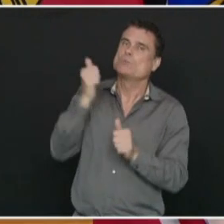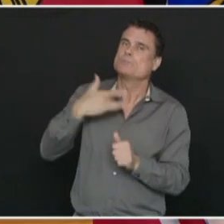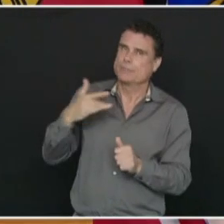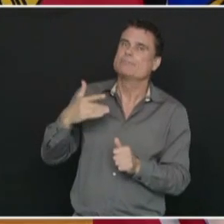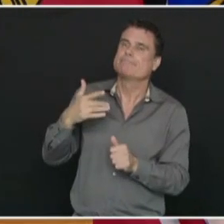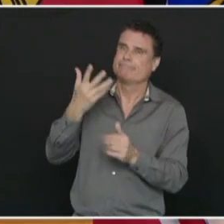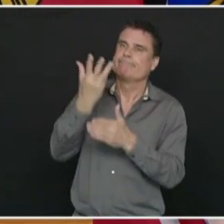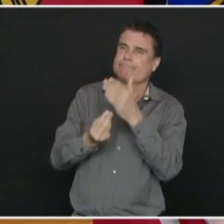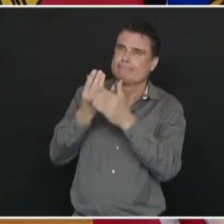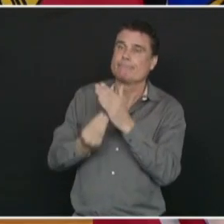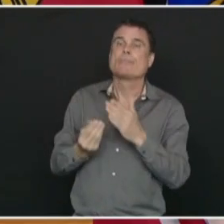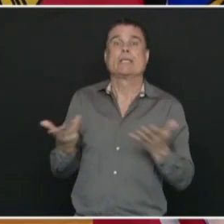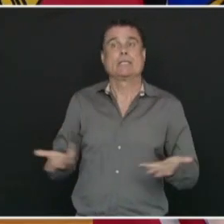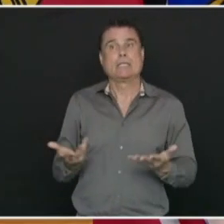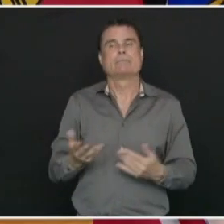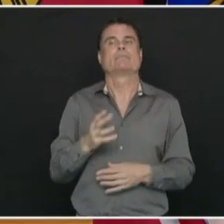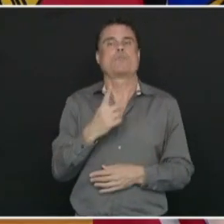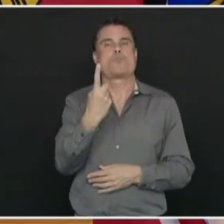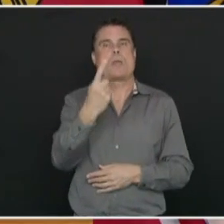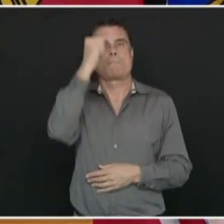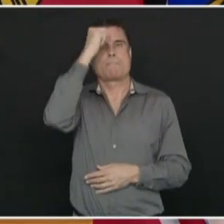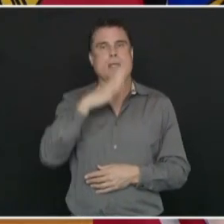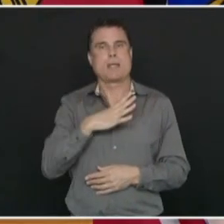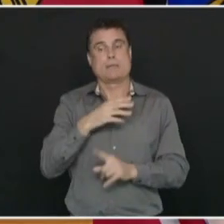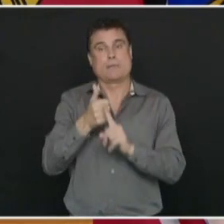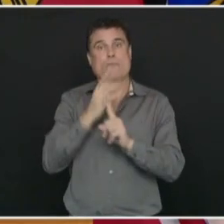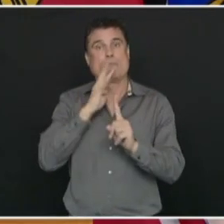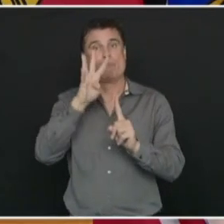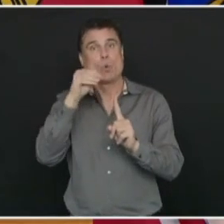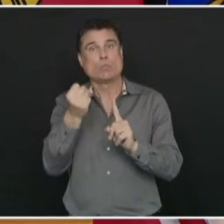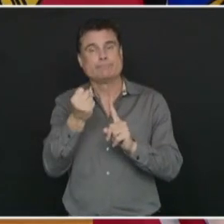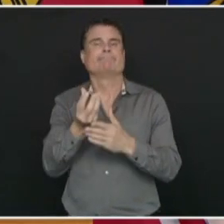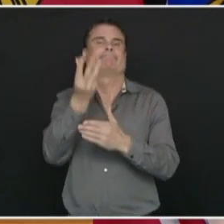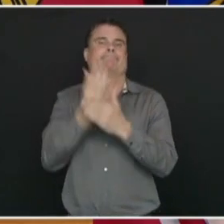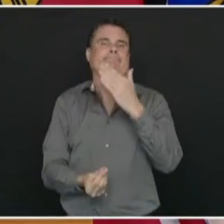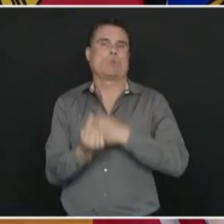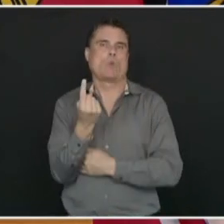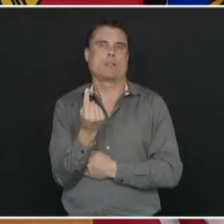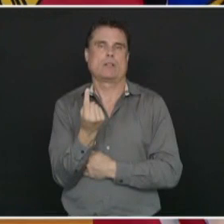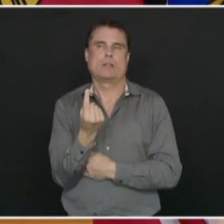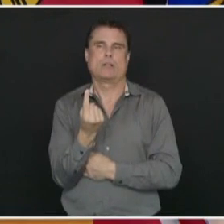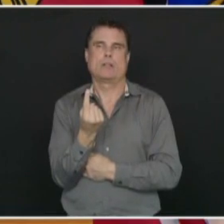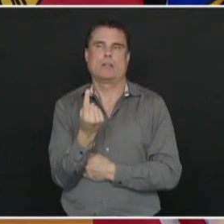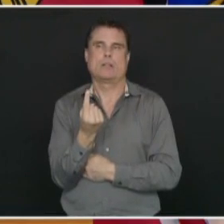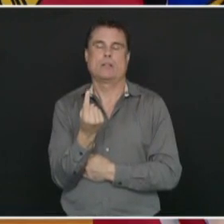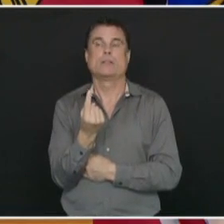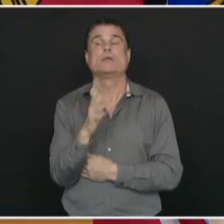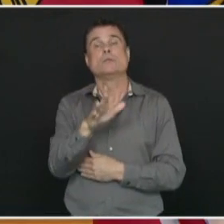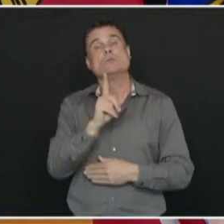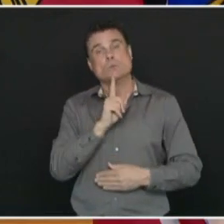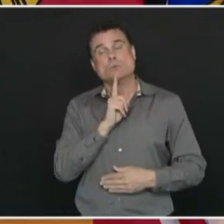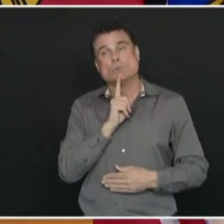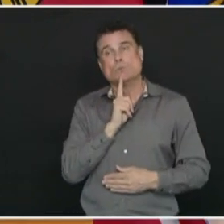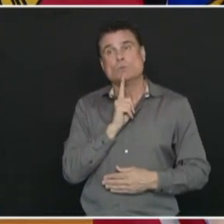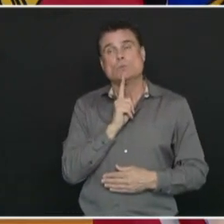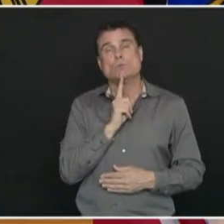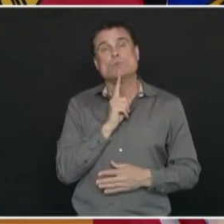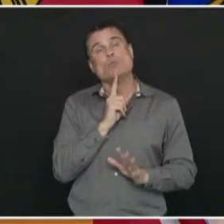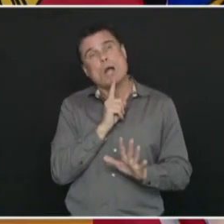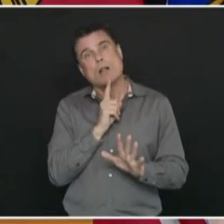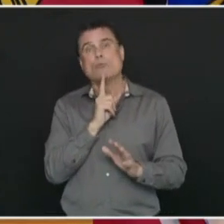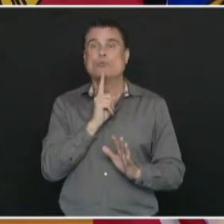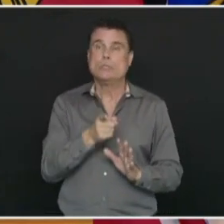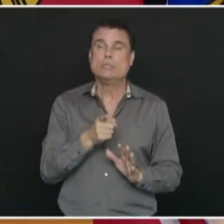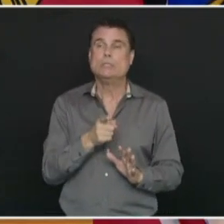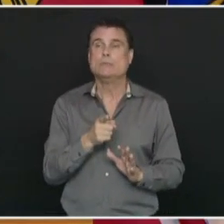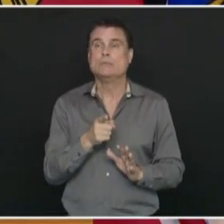Hi, Dr. Bonnie Henry. So as we know, longstanding social and economic inequities have made Indigenous people more at risk of a variety